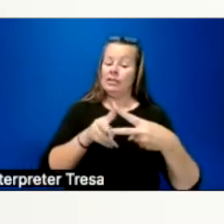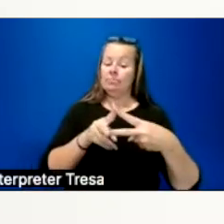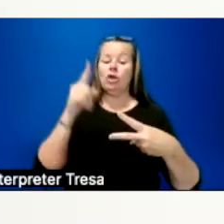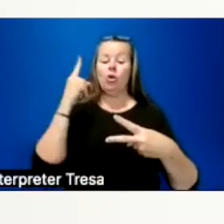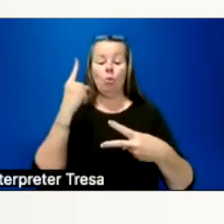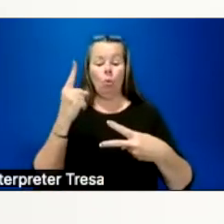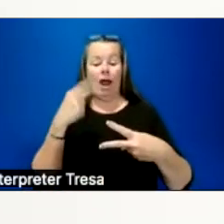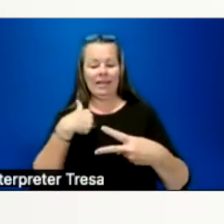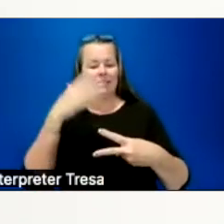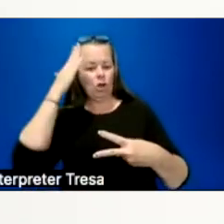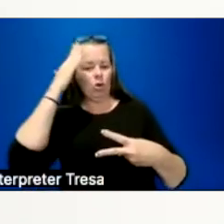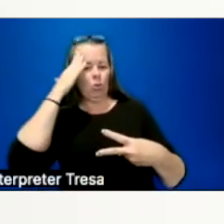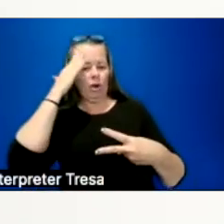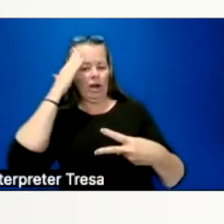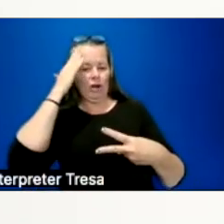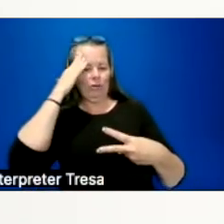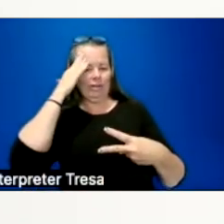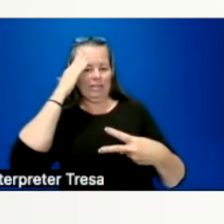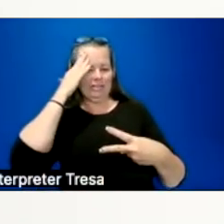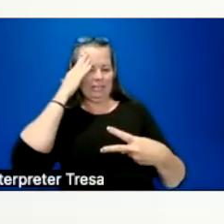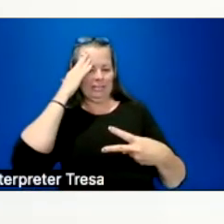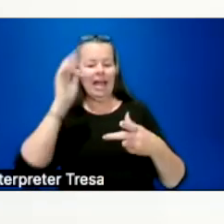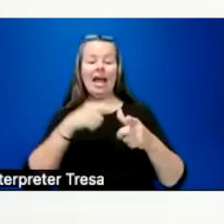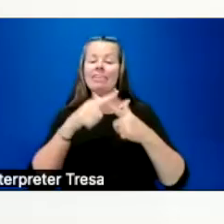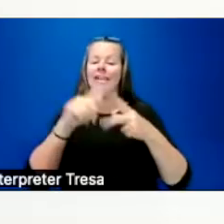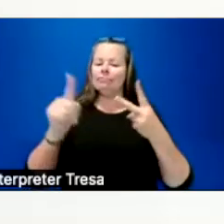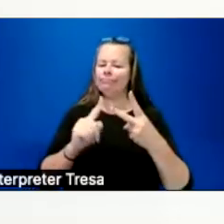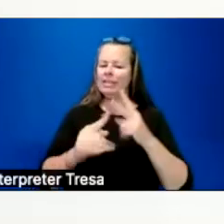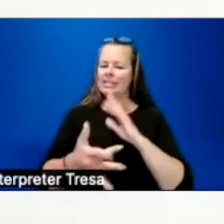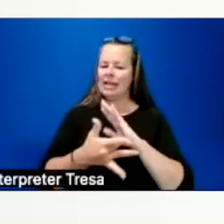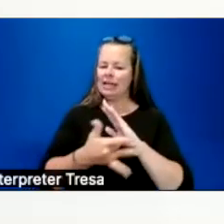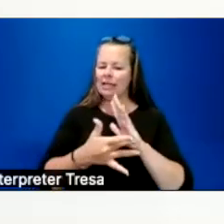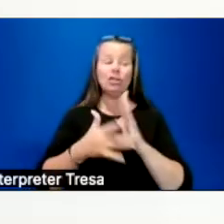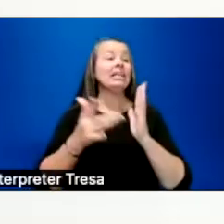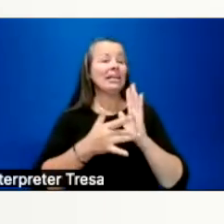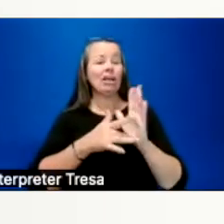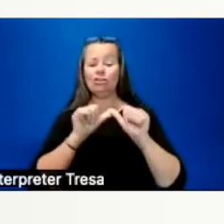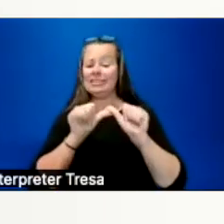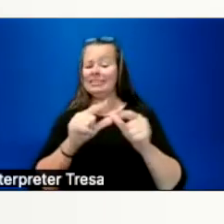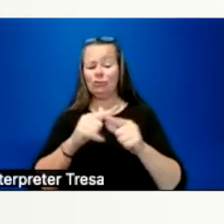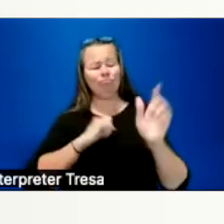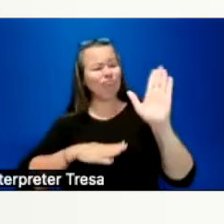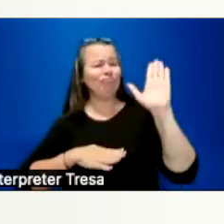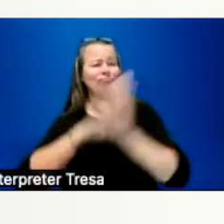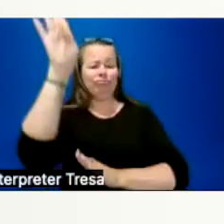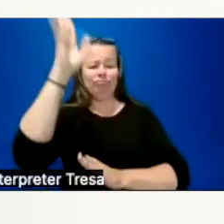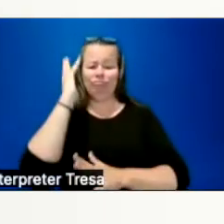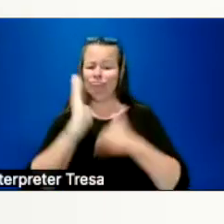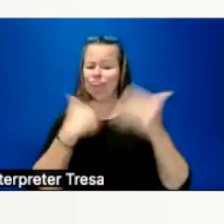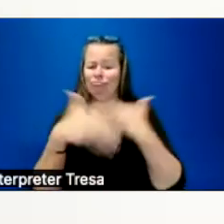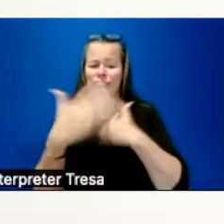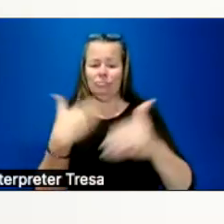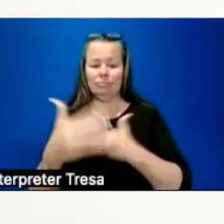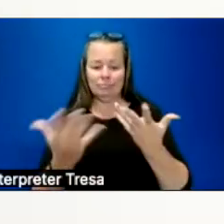wise, right? It's moving faster and faster and faster and faster. Yeah, okay, but where are we going actually? What do we want to achieve? What do we want